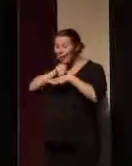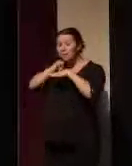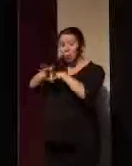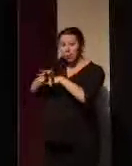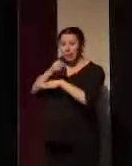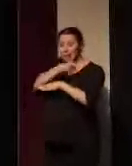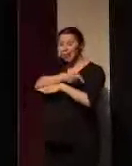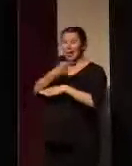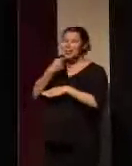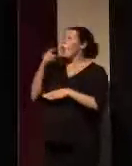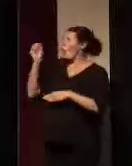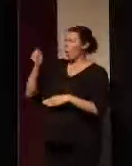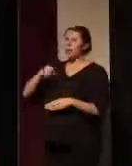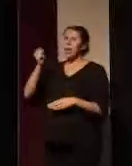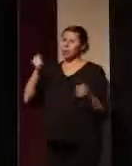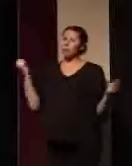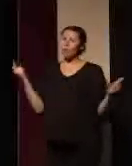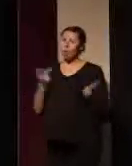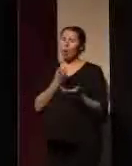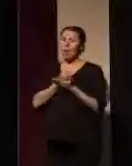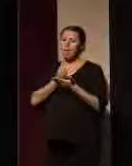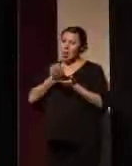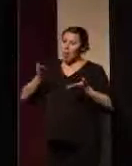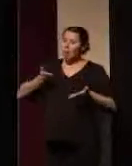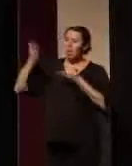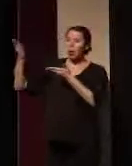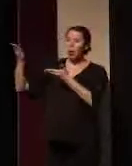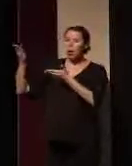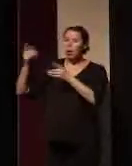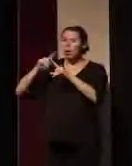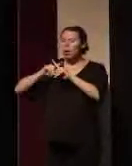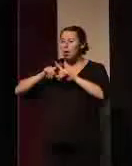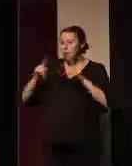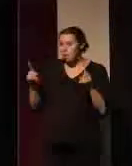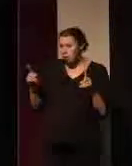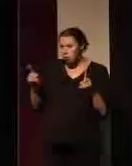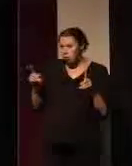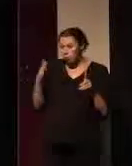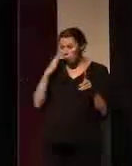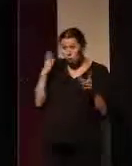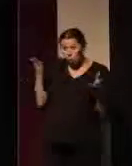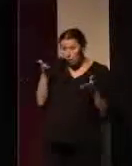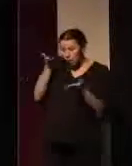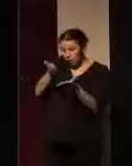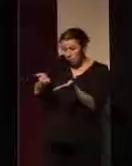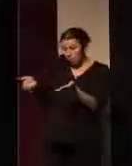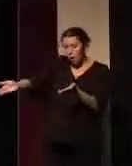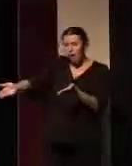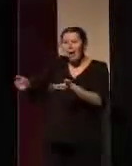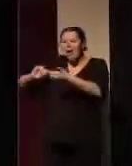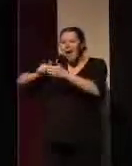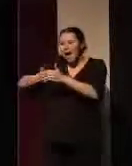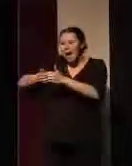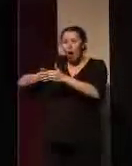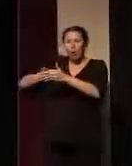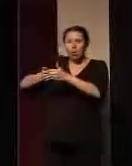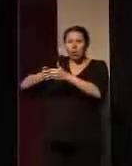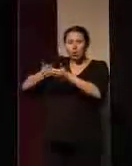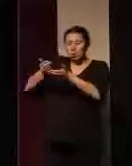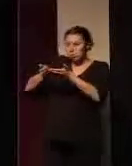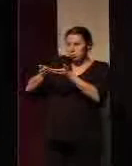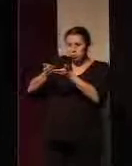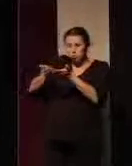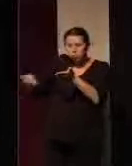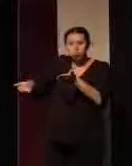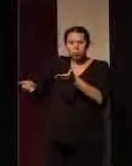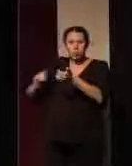put all the evidence they want in front of the grand jury. What we'll know is what was put there, but we won't know how it was put there. The